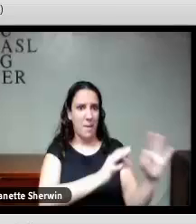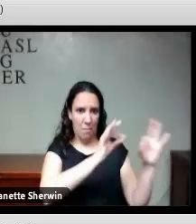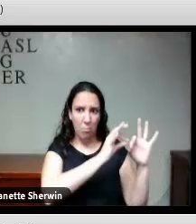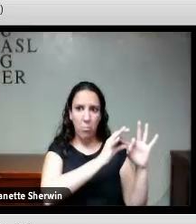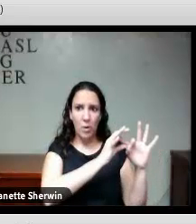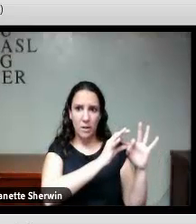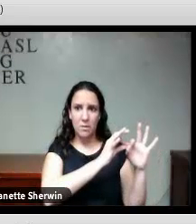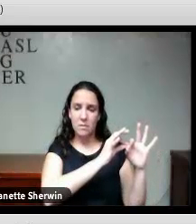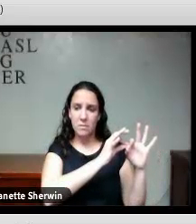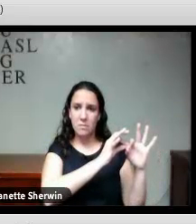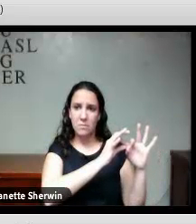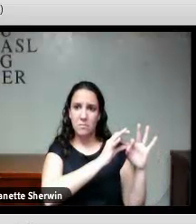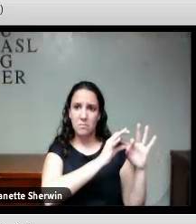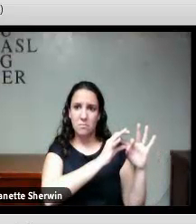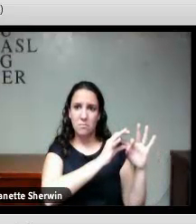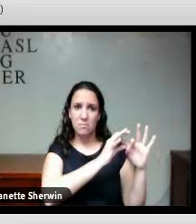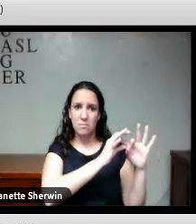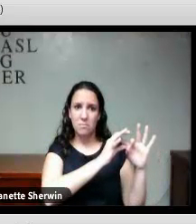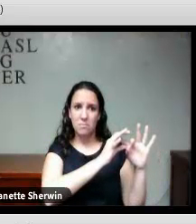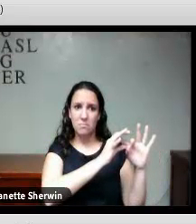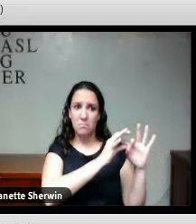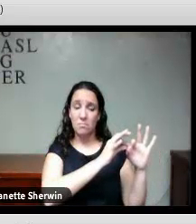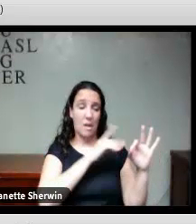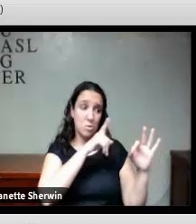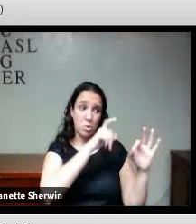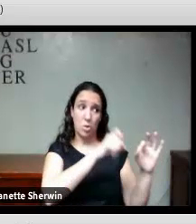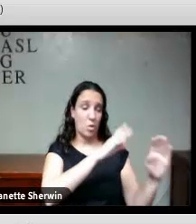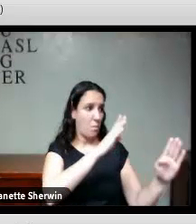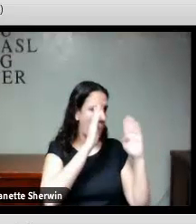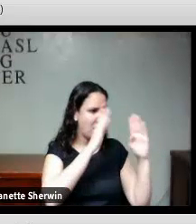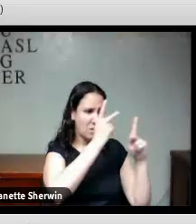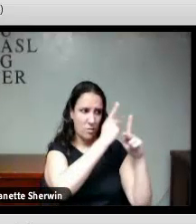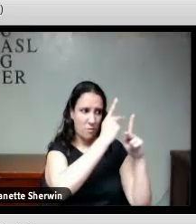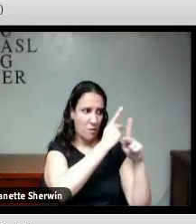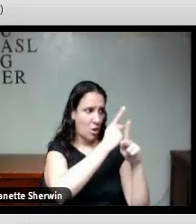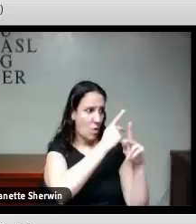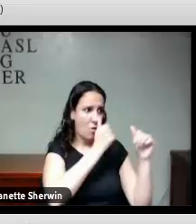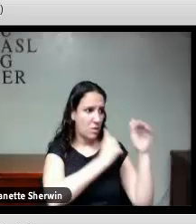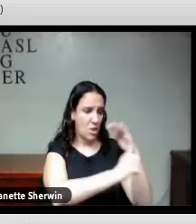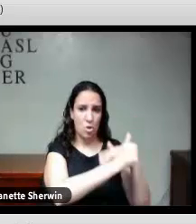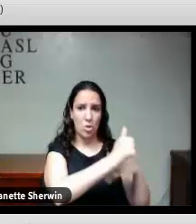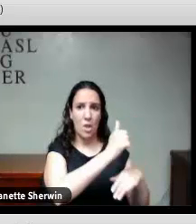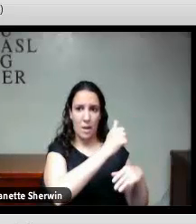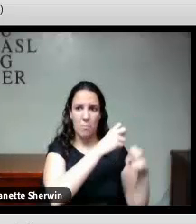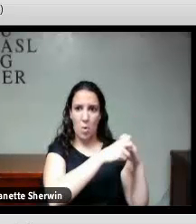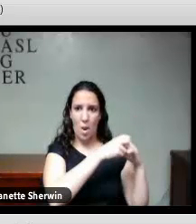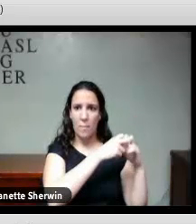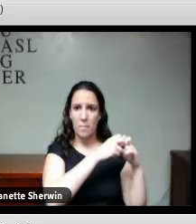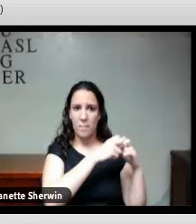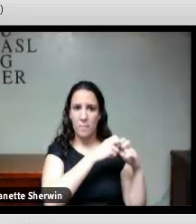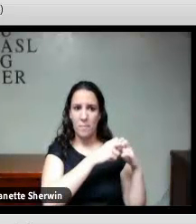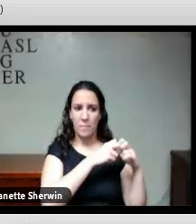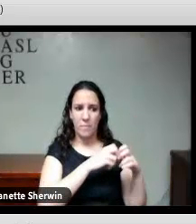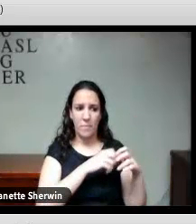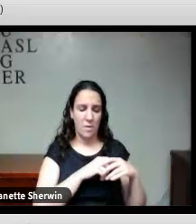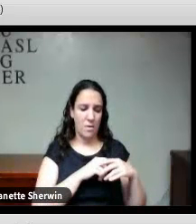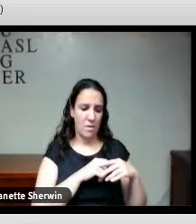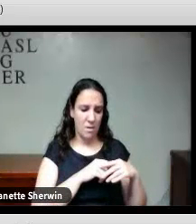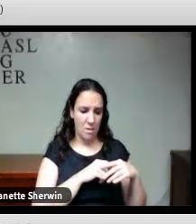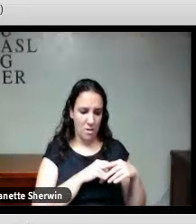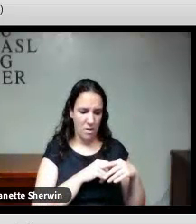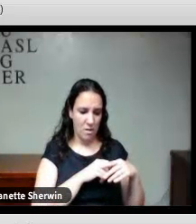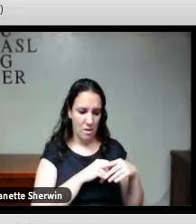good chance that there's something in there you could pay attention to. And certainly, even if you find yourself in your mind saying, gosh, I wish we didn't have to handle this kind of